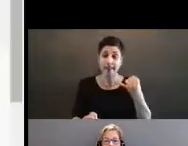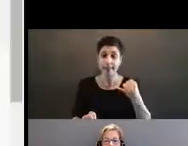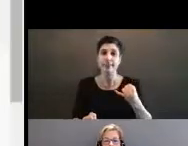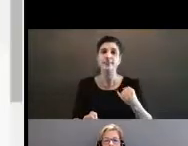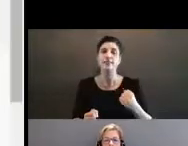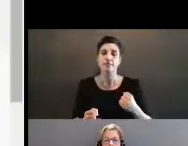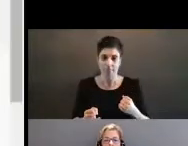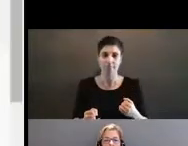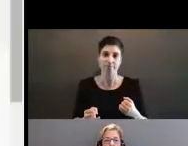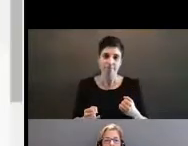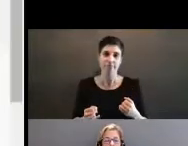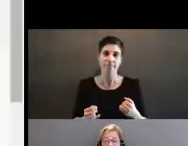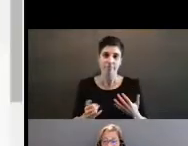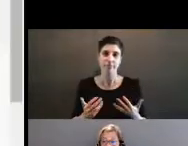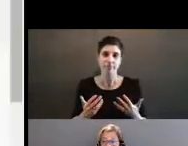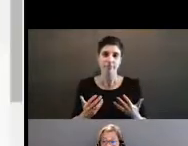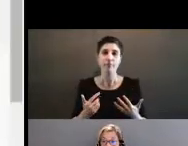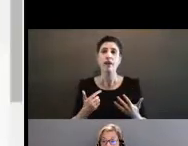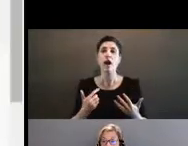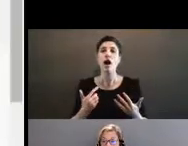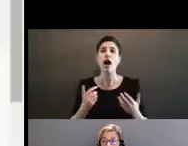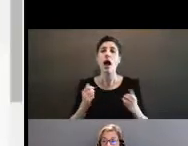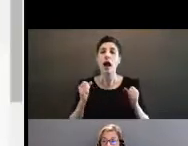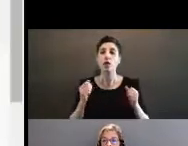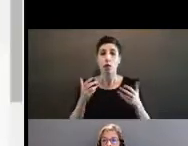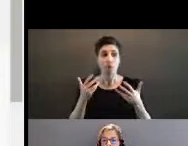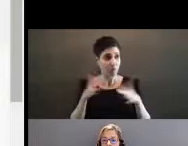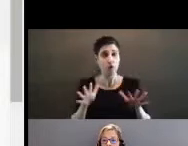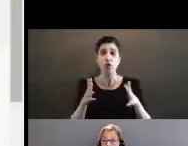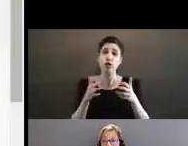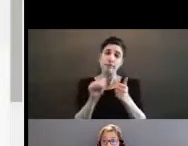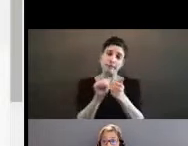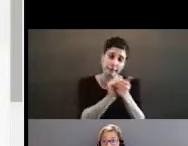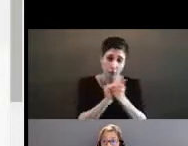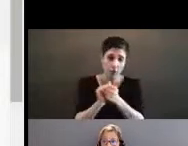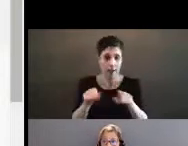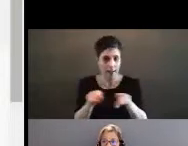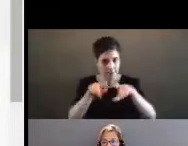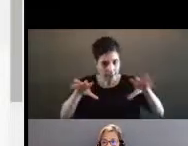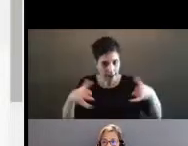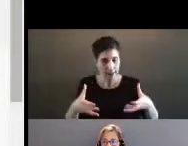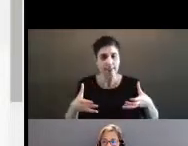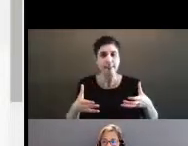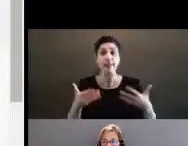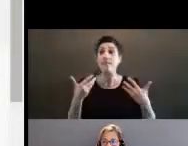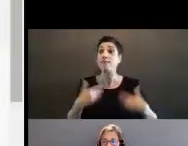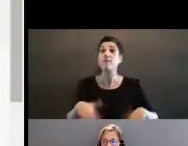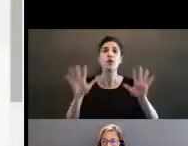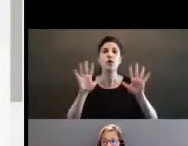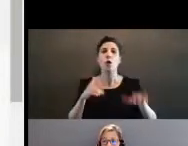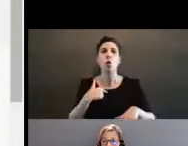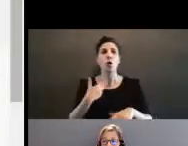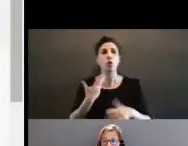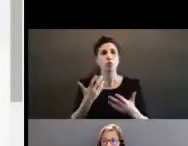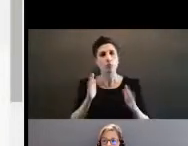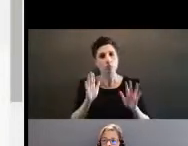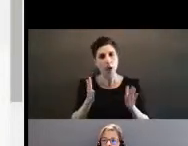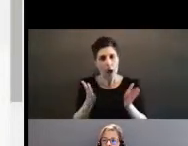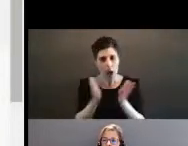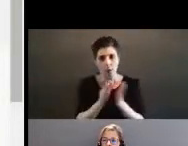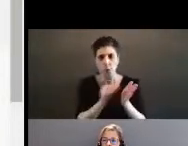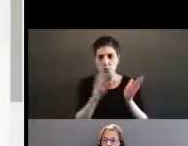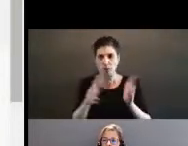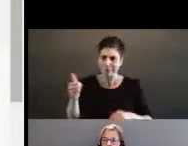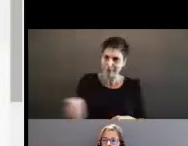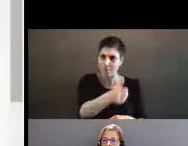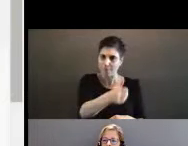if you wanted to assign it, so after we'd gone through, and if you want to assign it as a challenge for students, you would click on